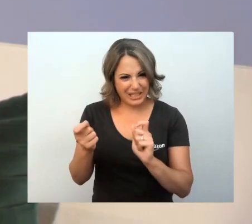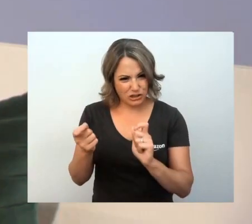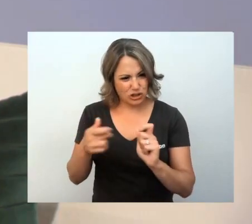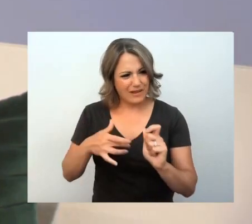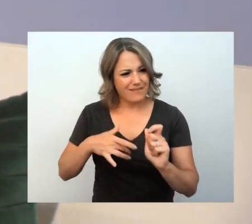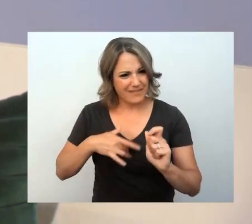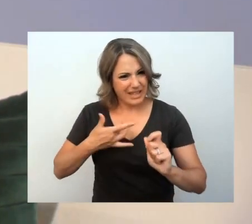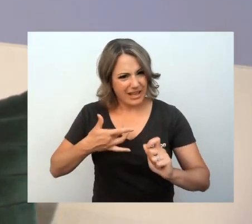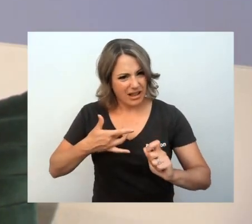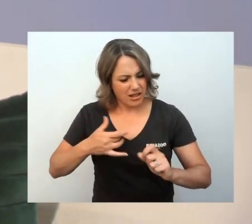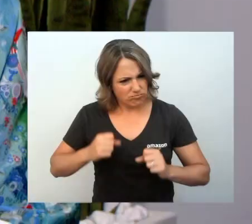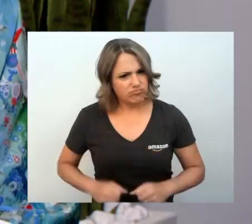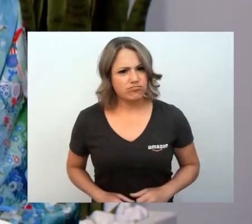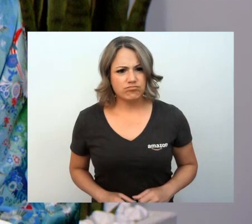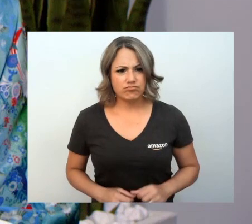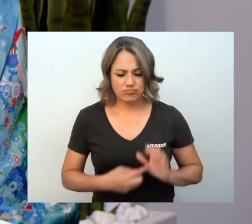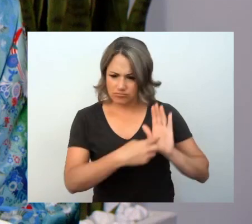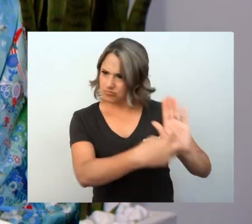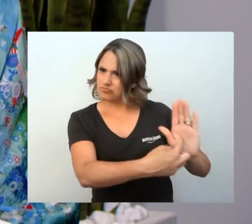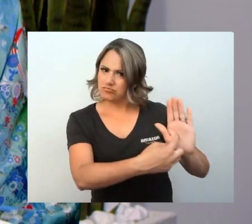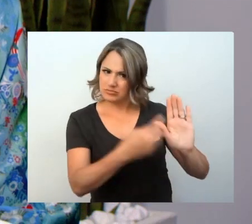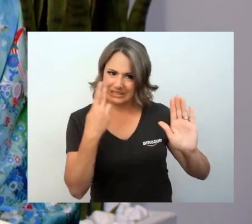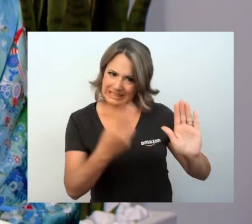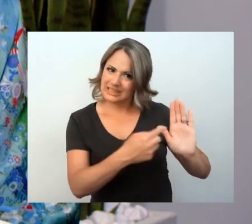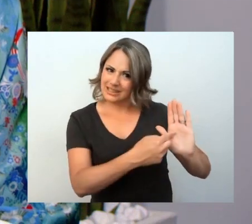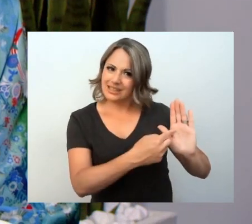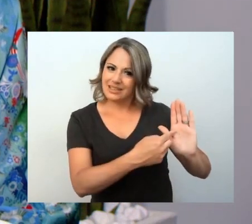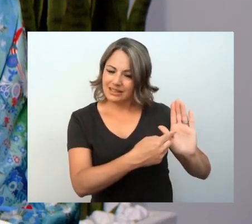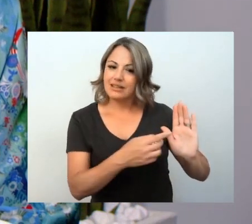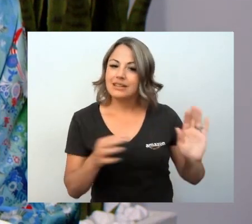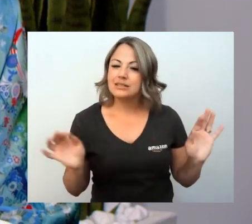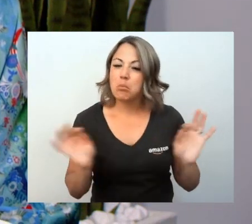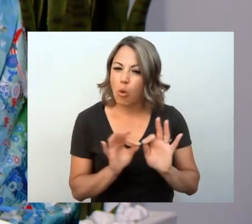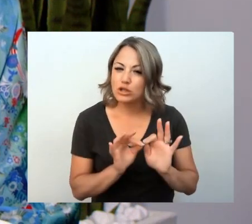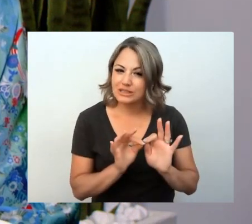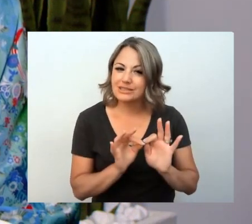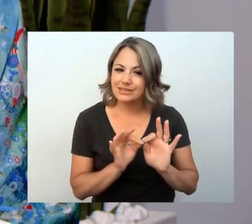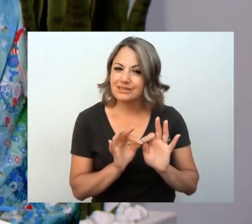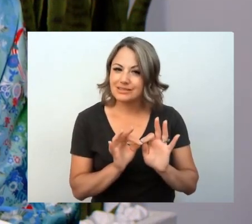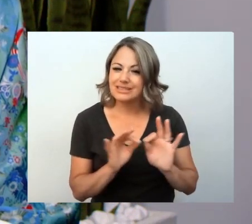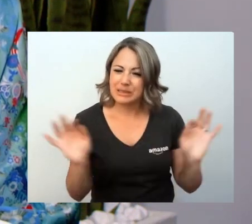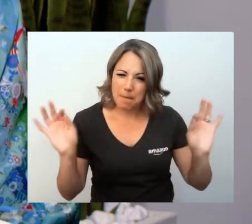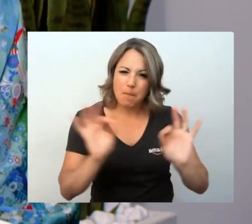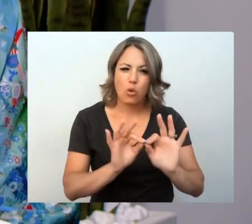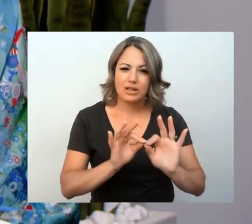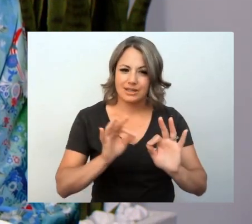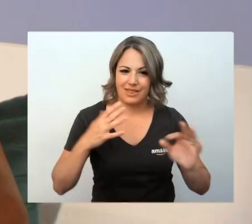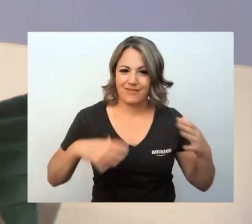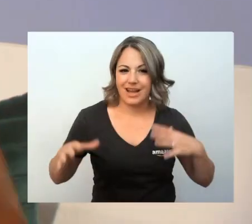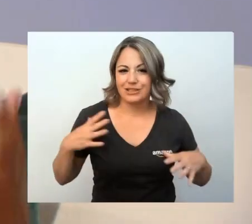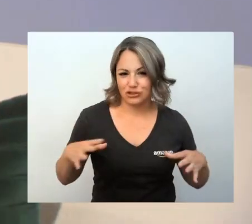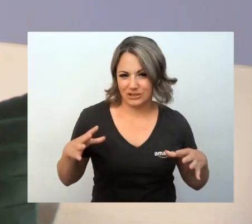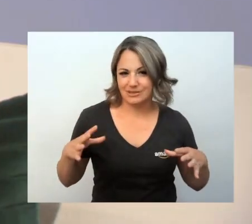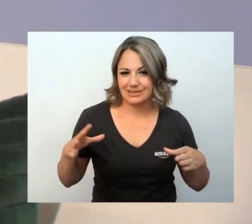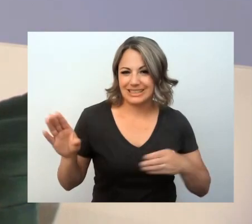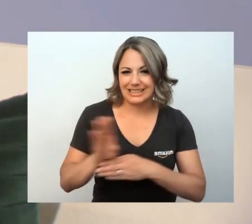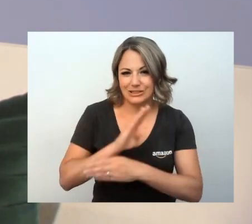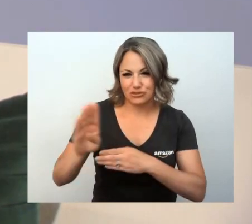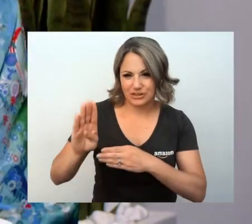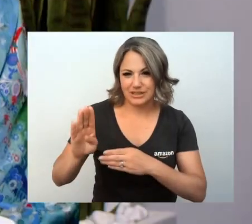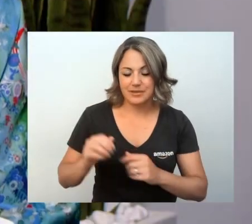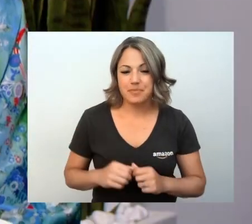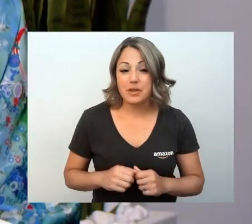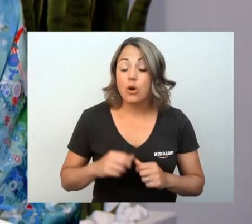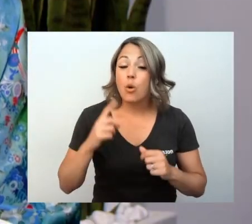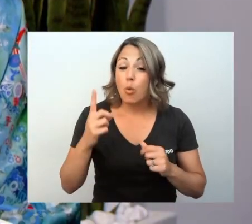we need so importantly. So another important yet overdue shift in fashion industry has been size